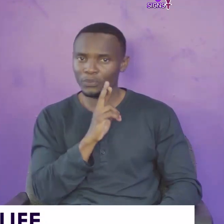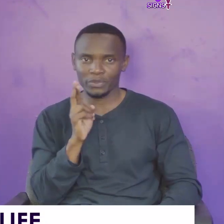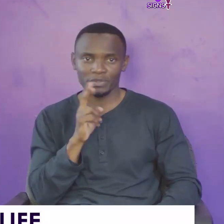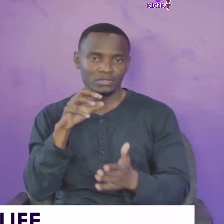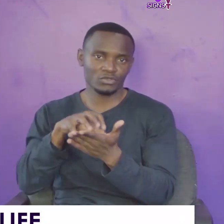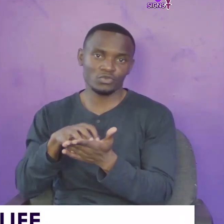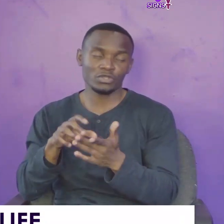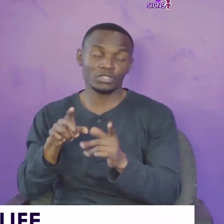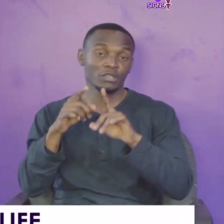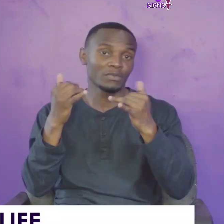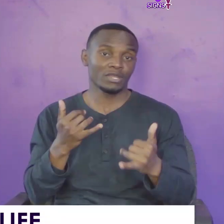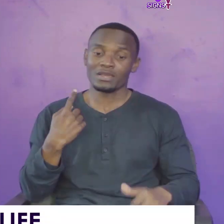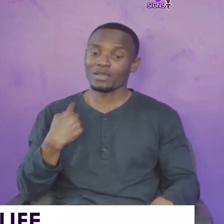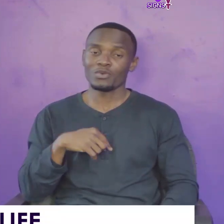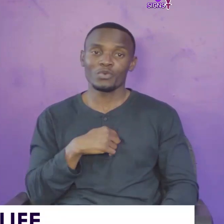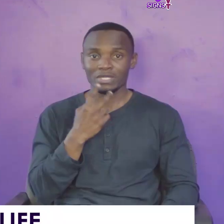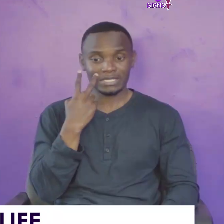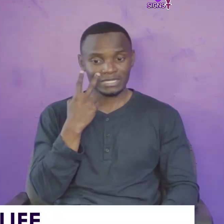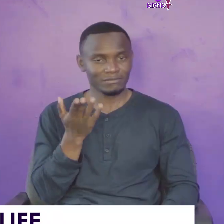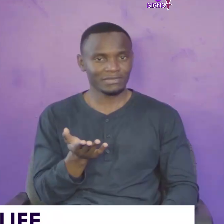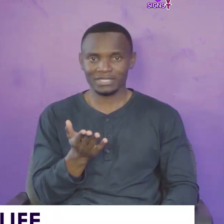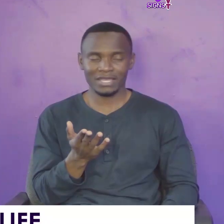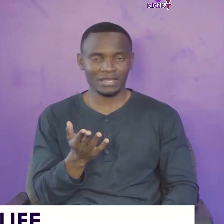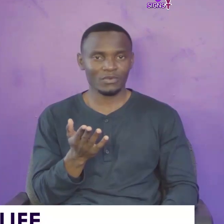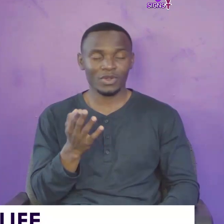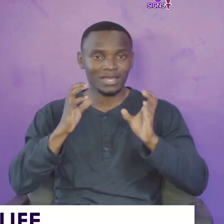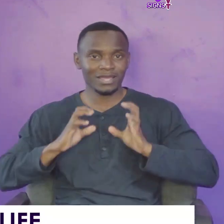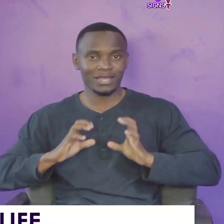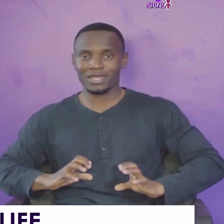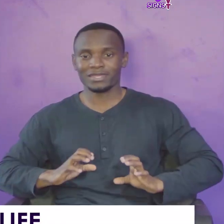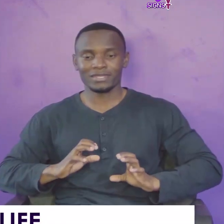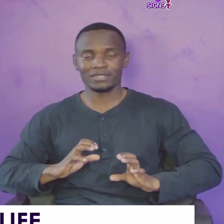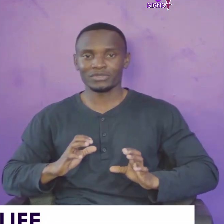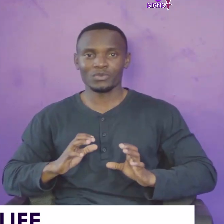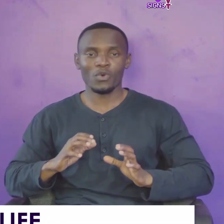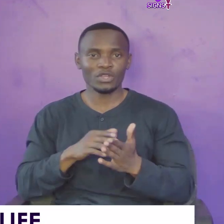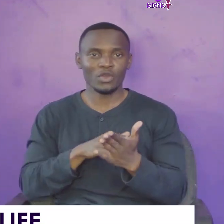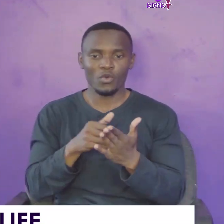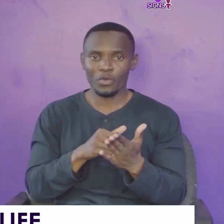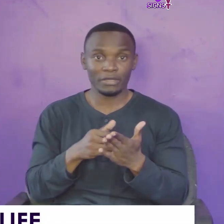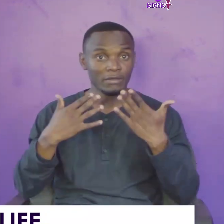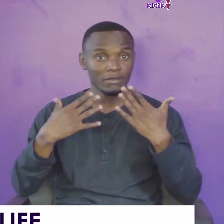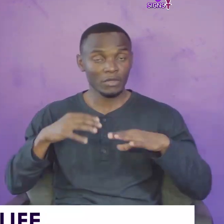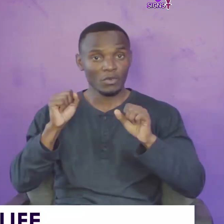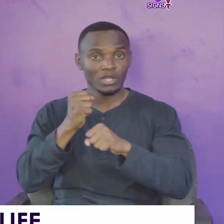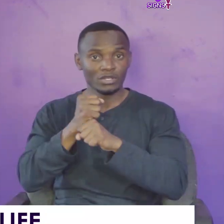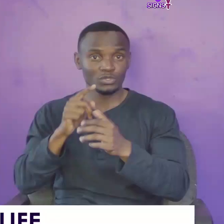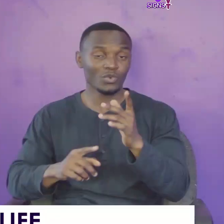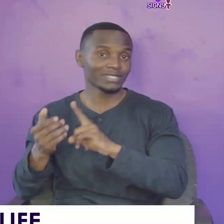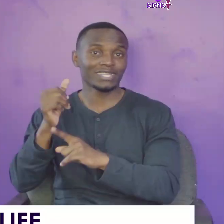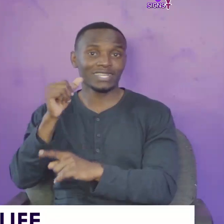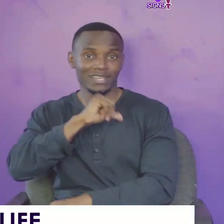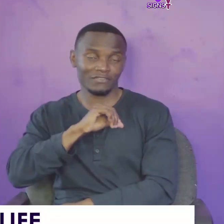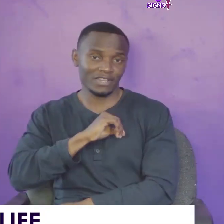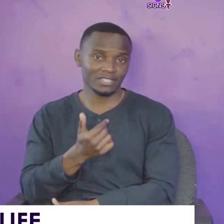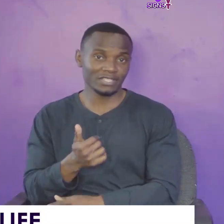matters ethics. It means people may take advantage of their situation. Okay. Nowadays, we can hear many cases